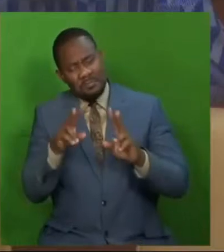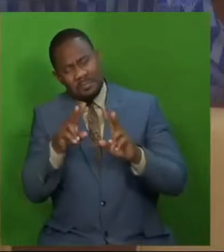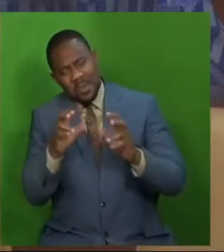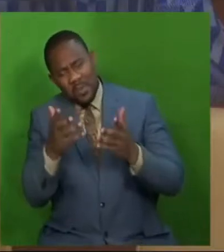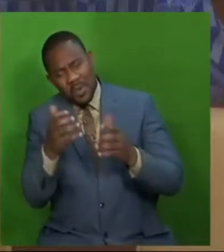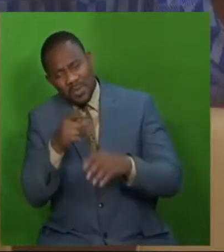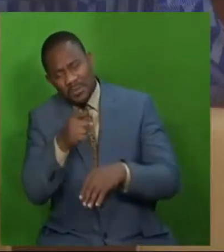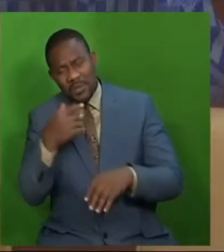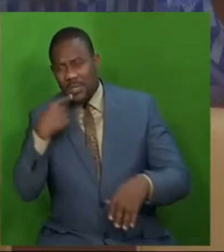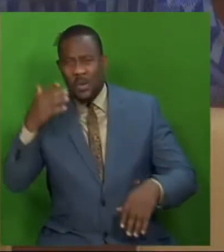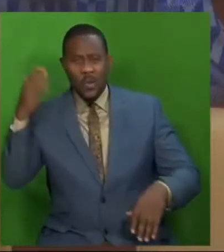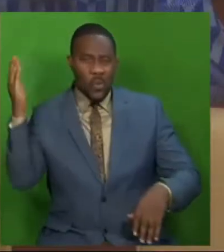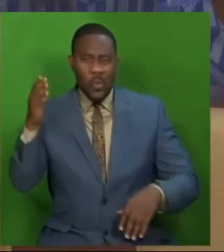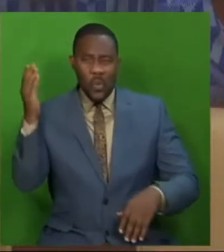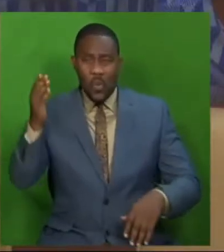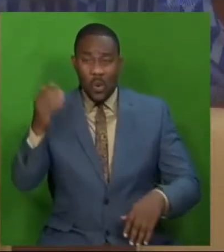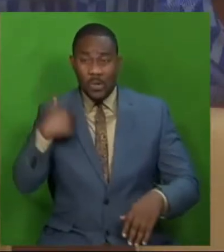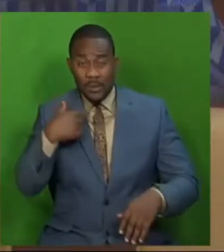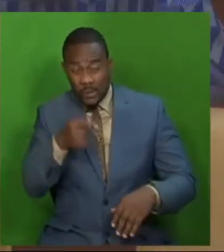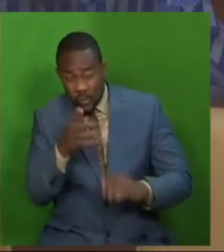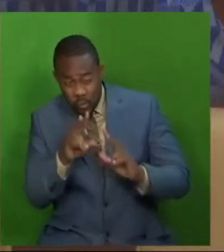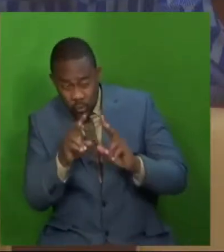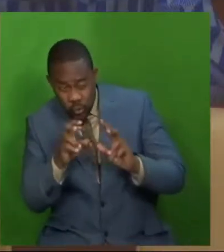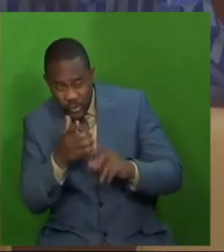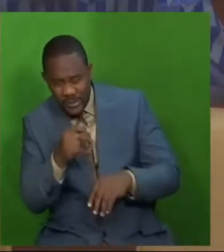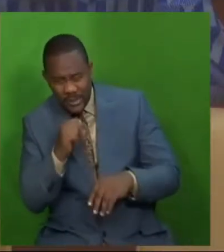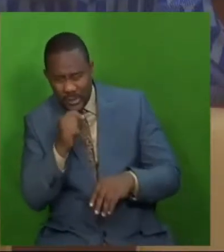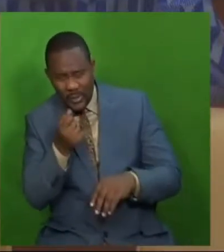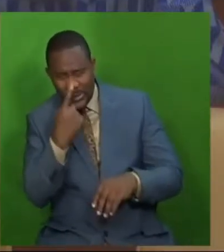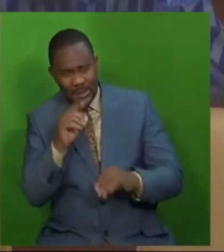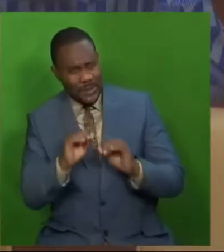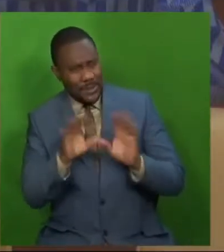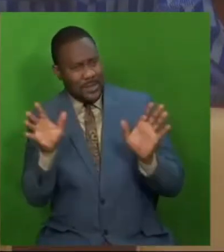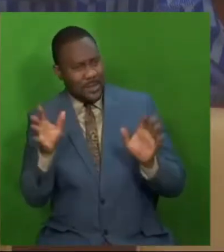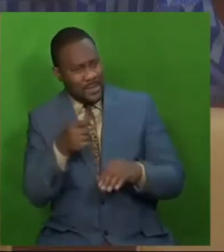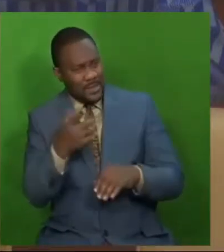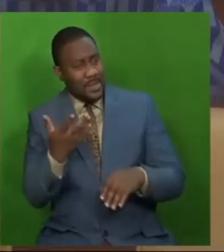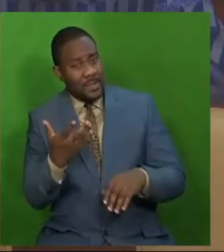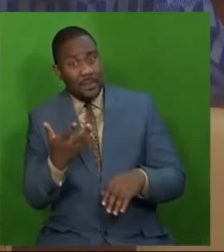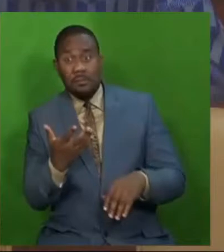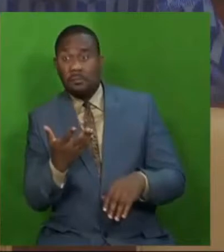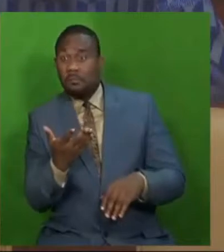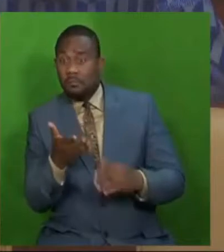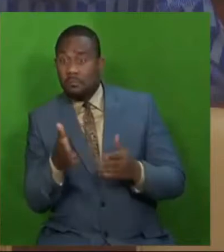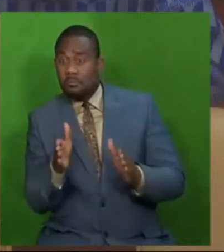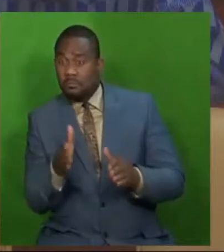in the course of his speech, provided that the member speaking is willing to give way.